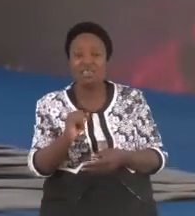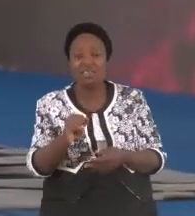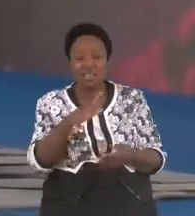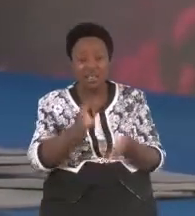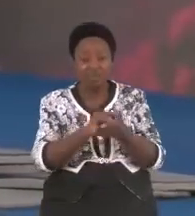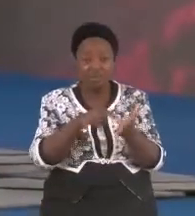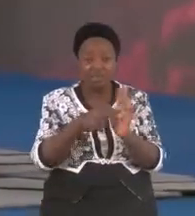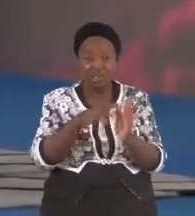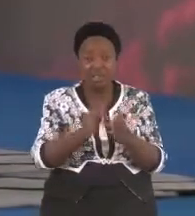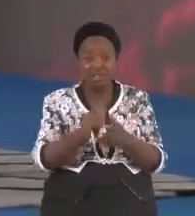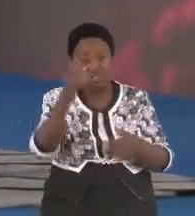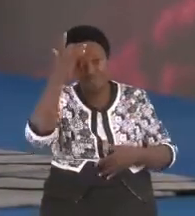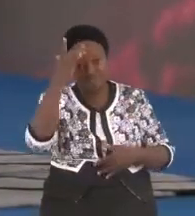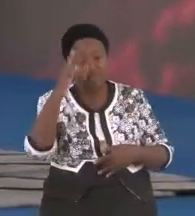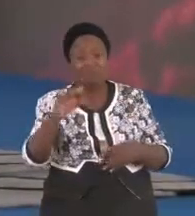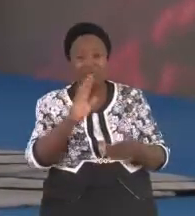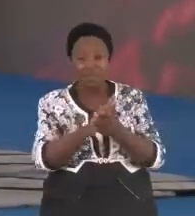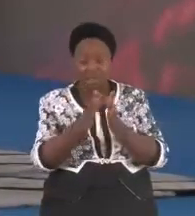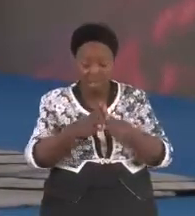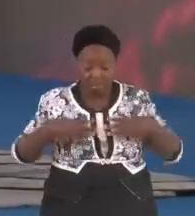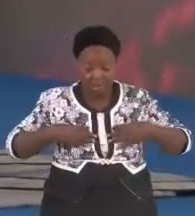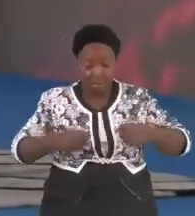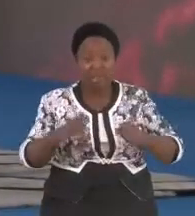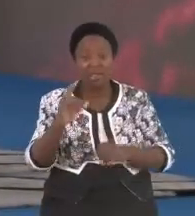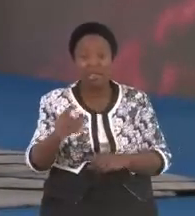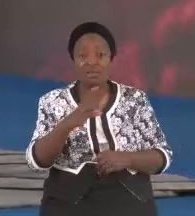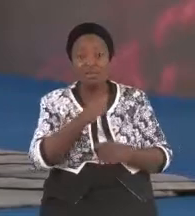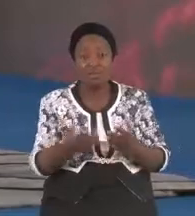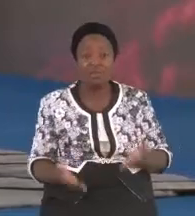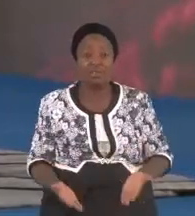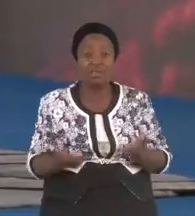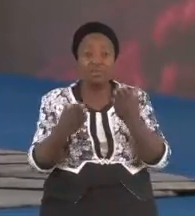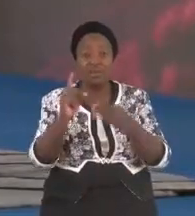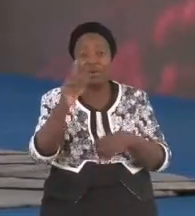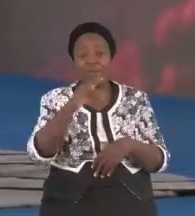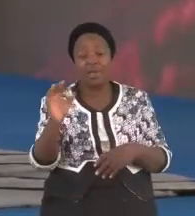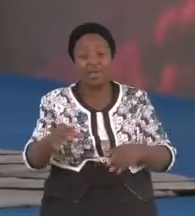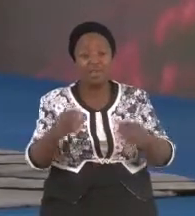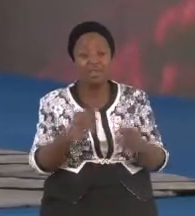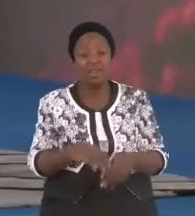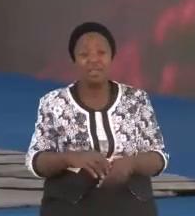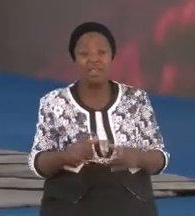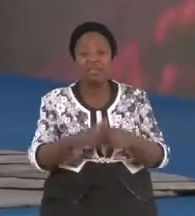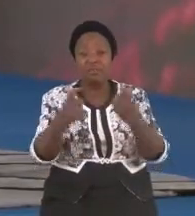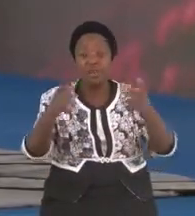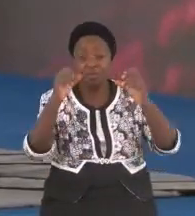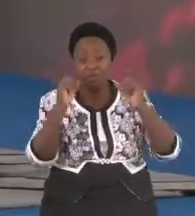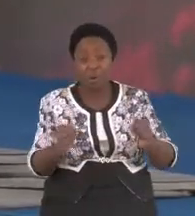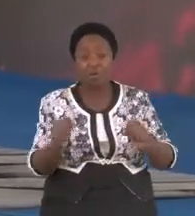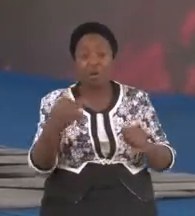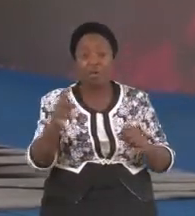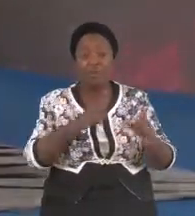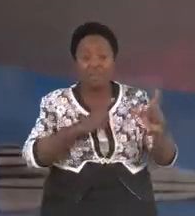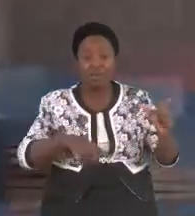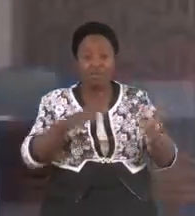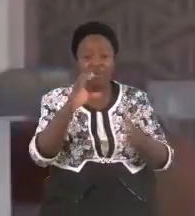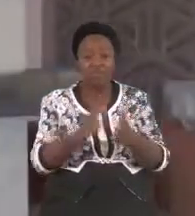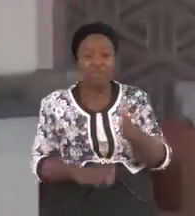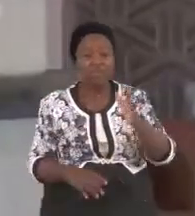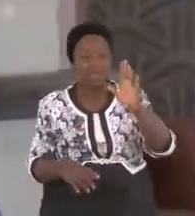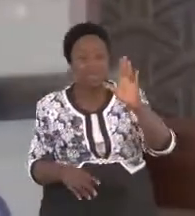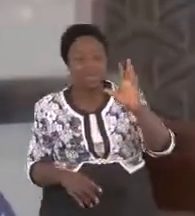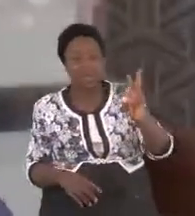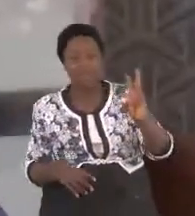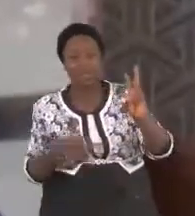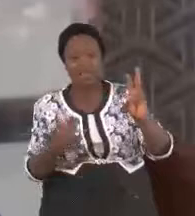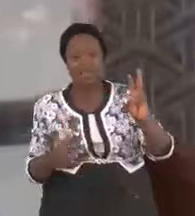was held. It was lifted up by the supernatural power of the Lord. Come to chapter 6 now. Chapter